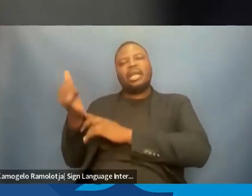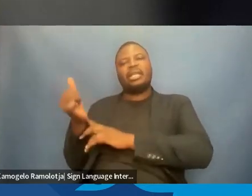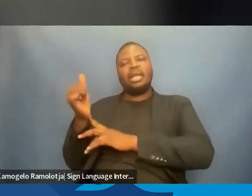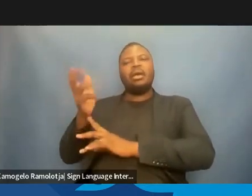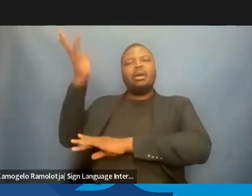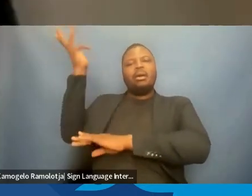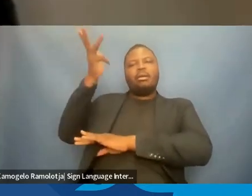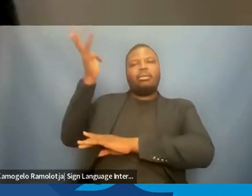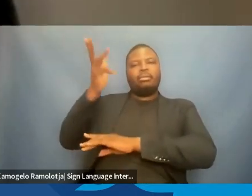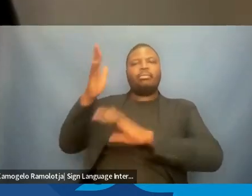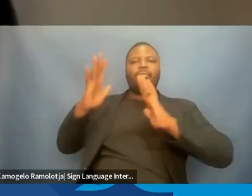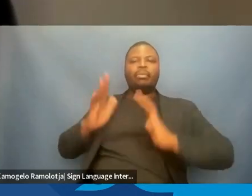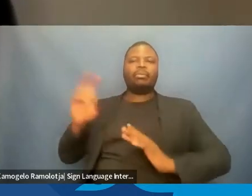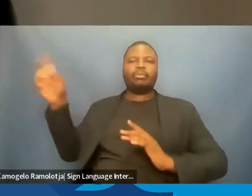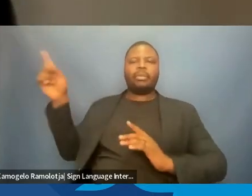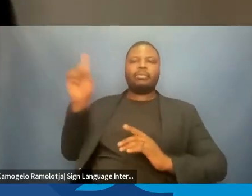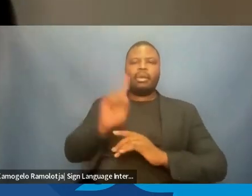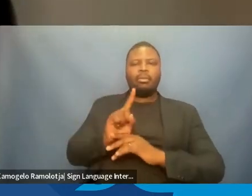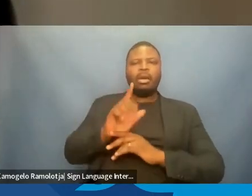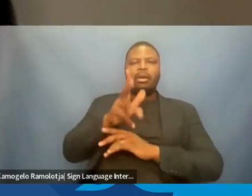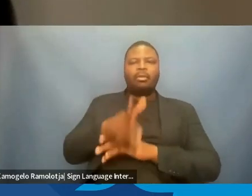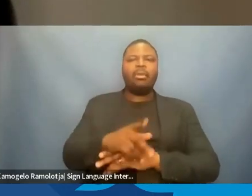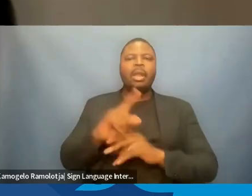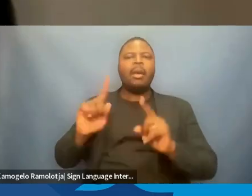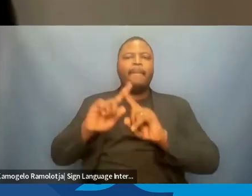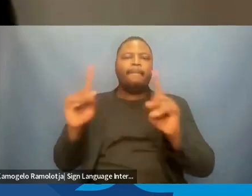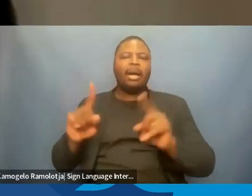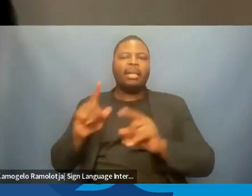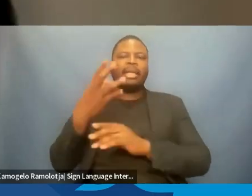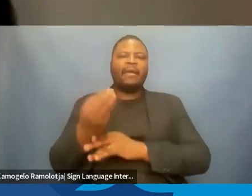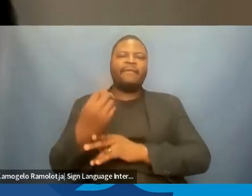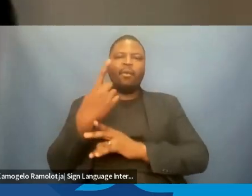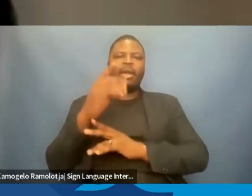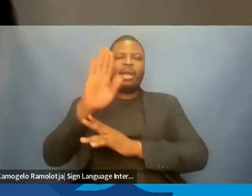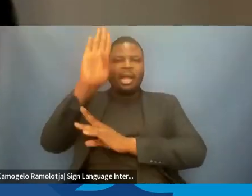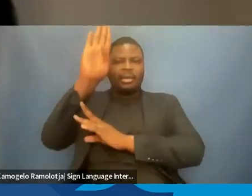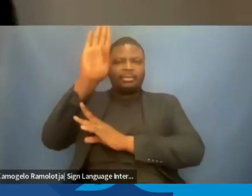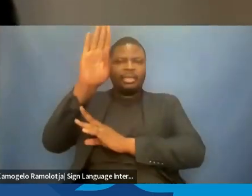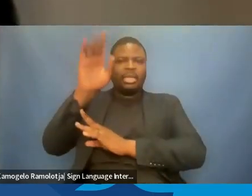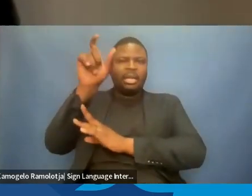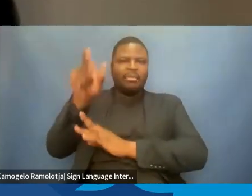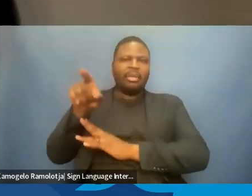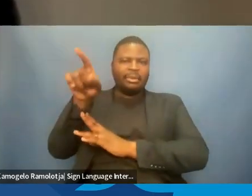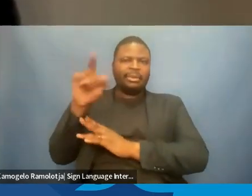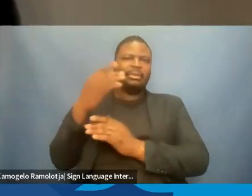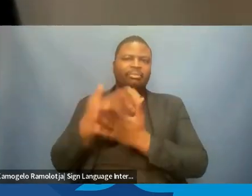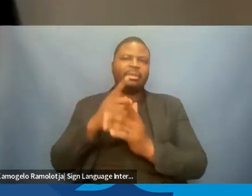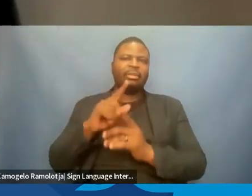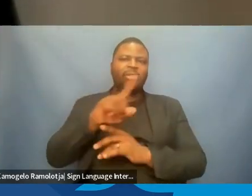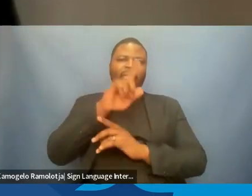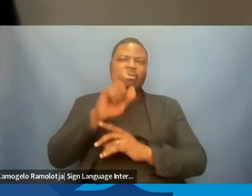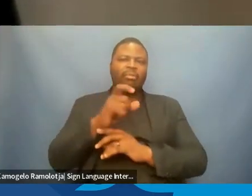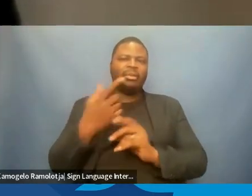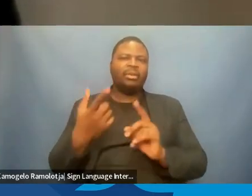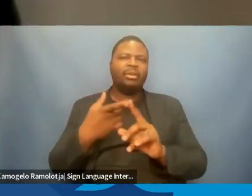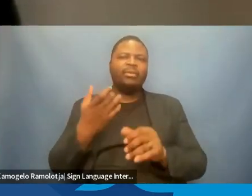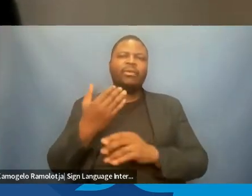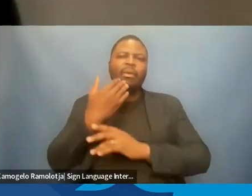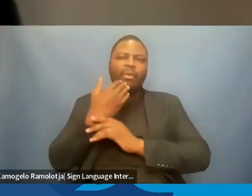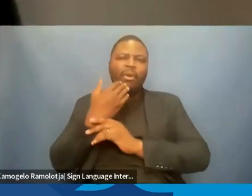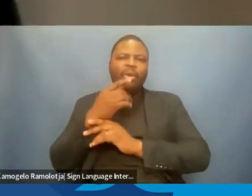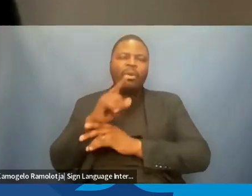there is a hand up. Perhaps we can entertain this hand, Kalvanya. The hand is from